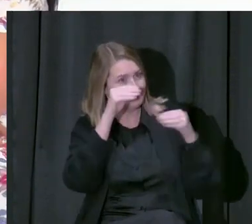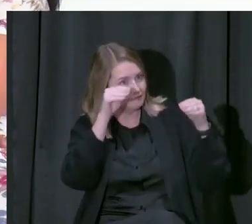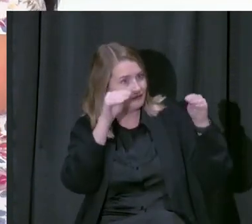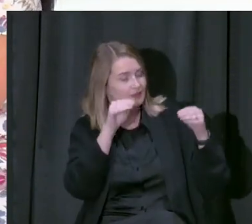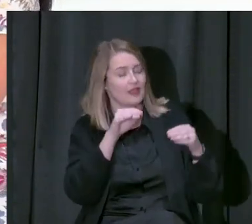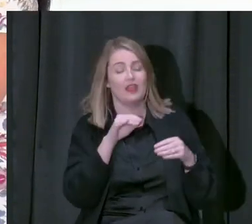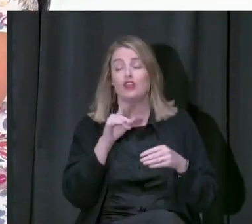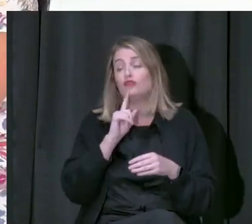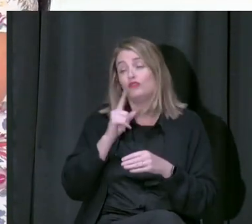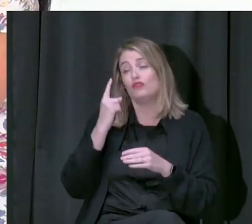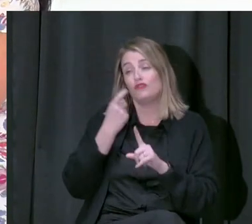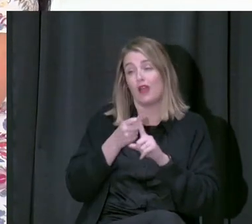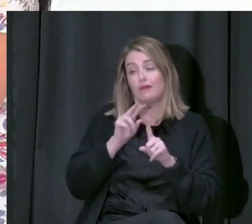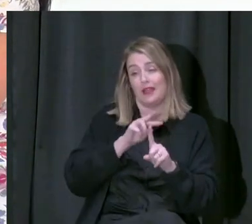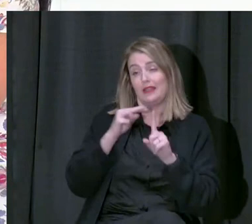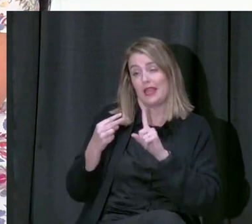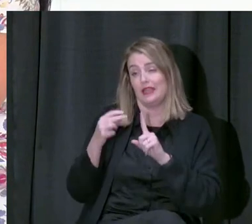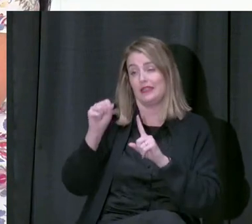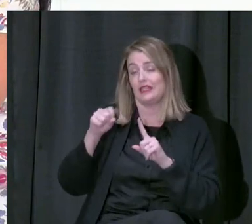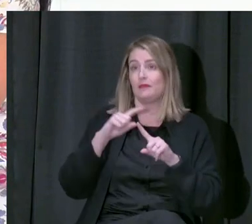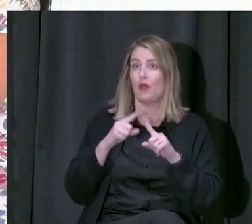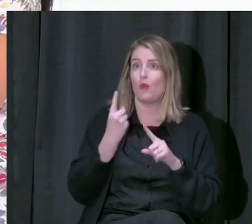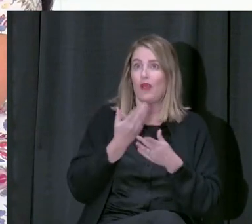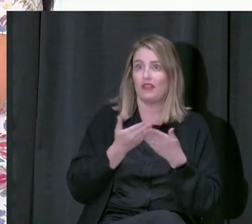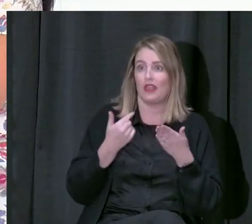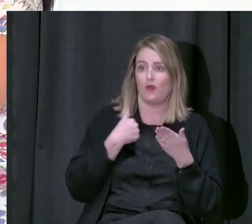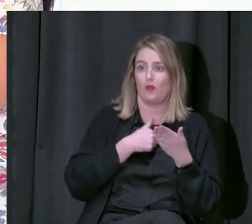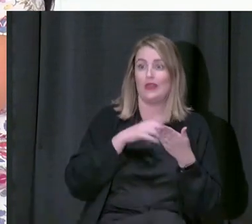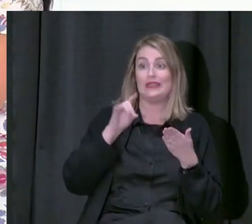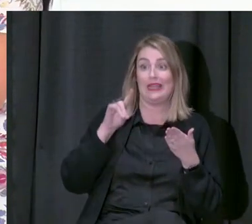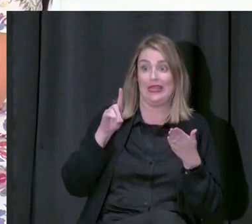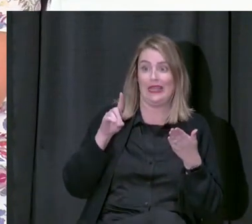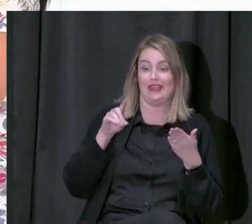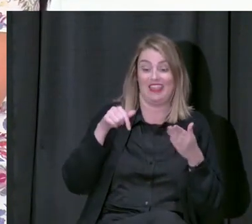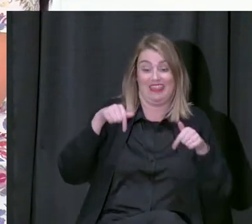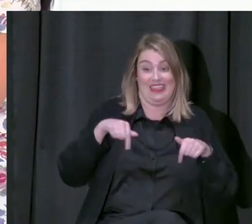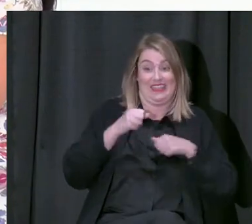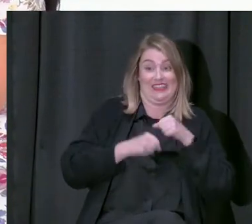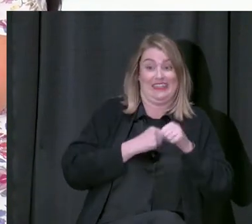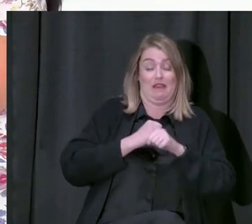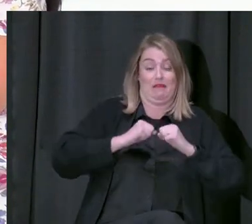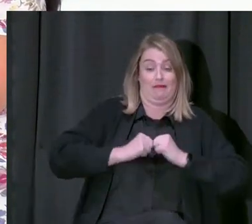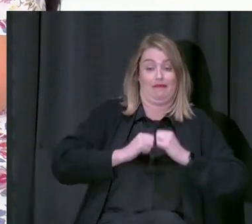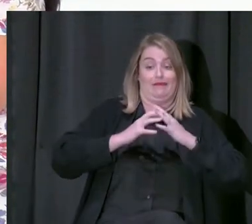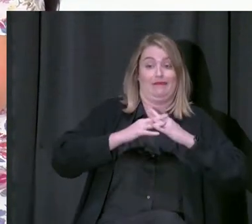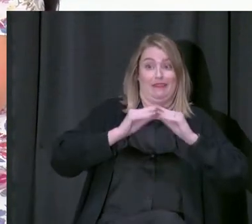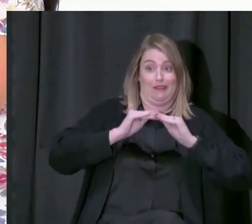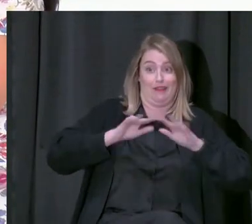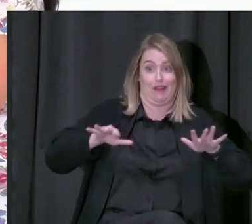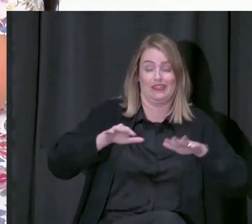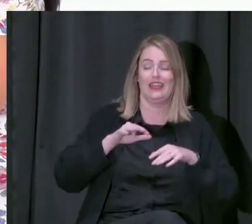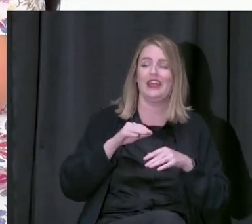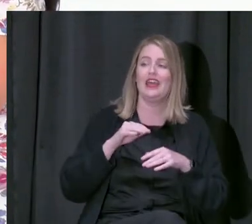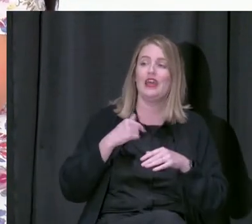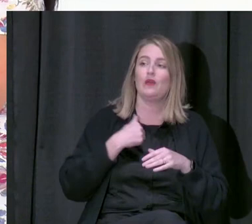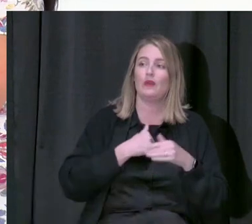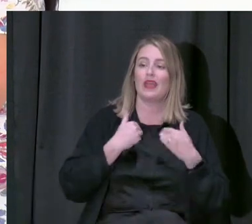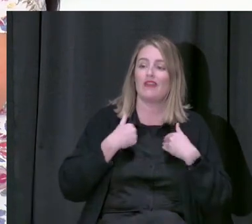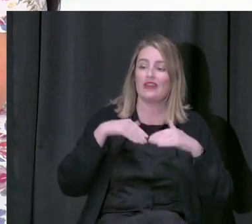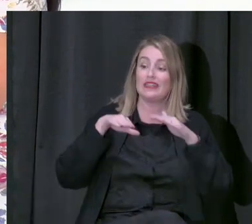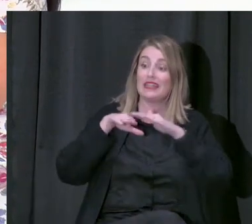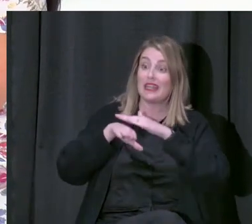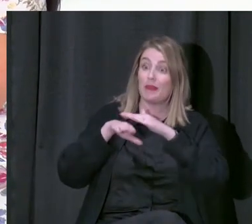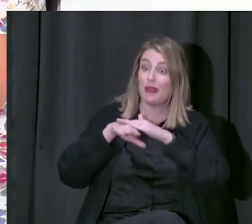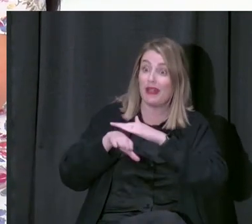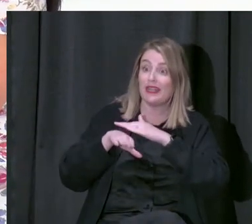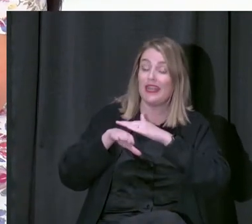from the marketing side, but the one thing we did, which launches this year, is we got accessibility to